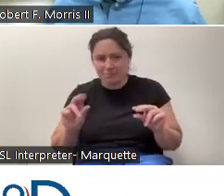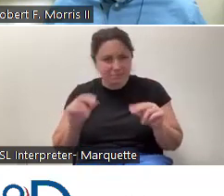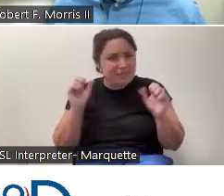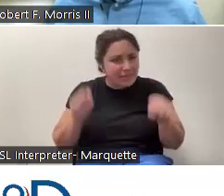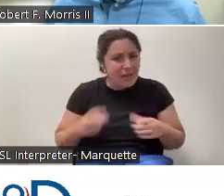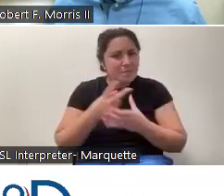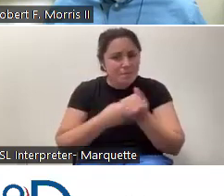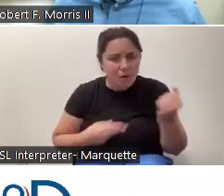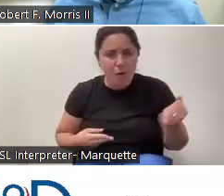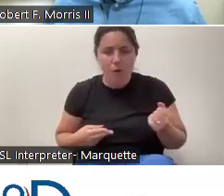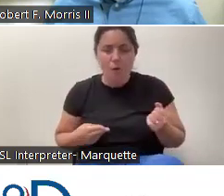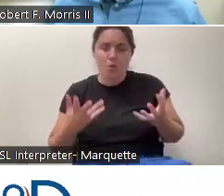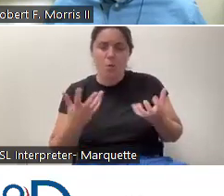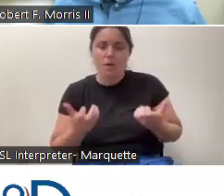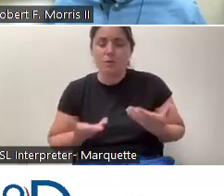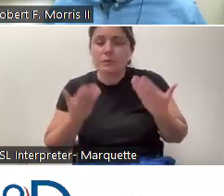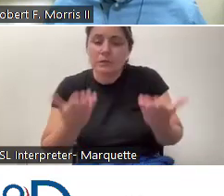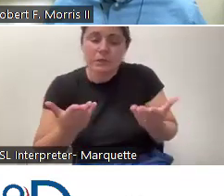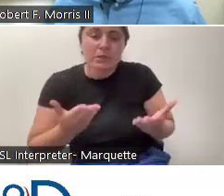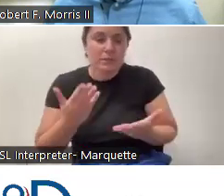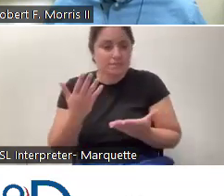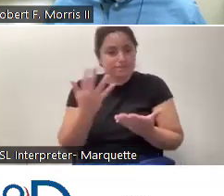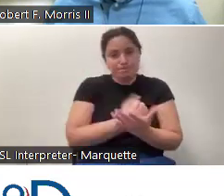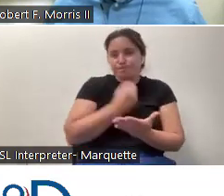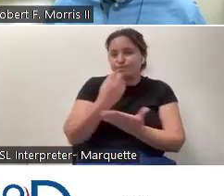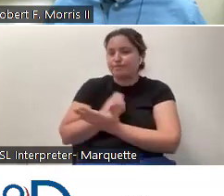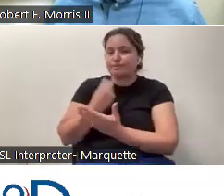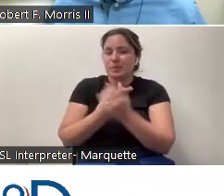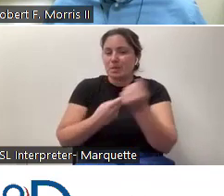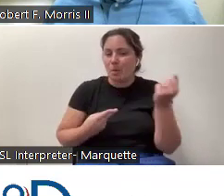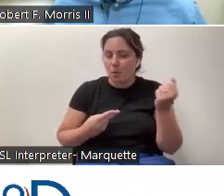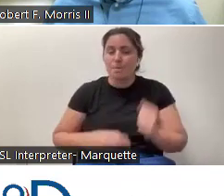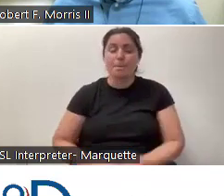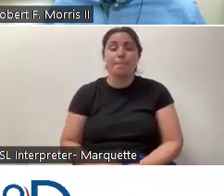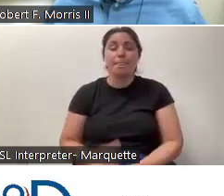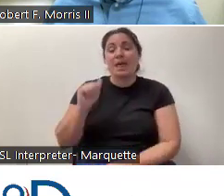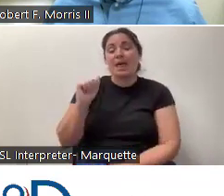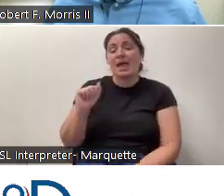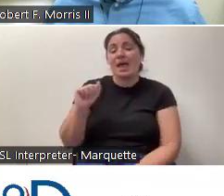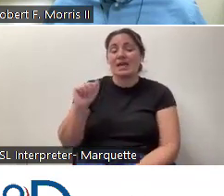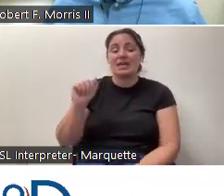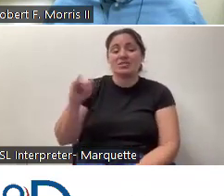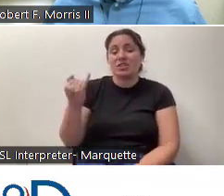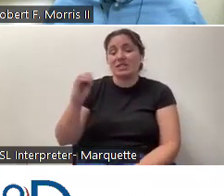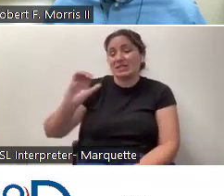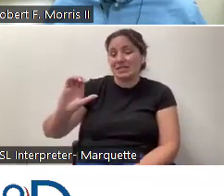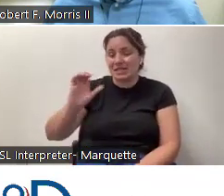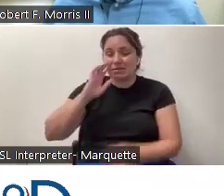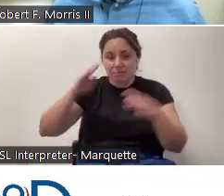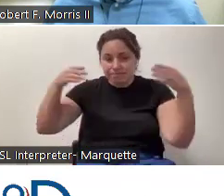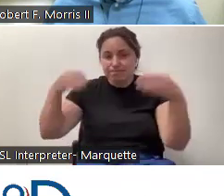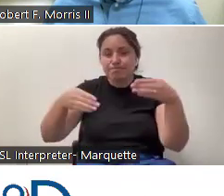take advantage of the services that are available from both. So at the AJC, we tend to be more focused on some of those things